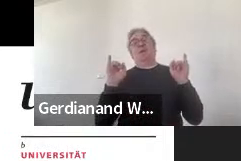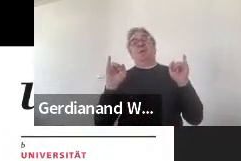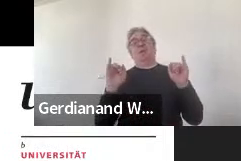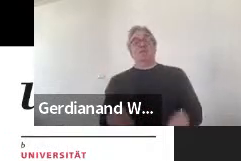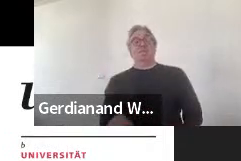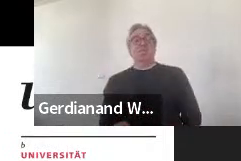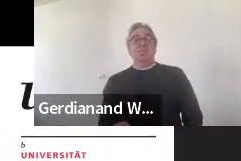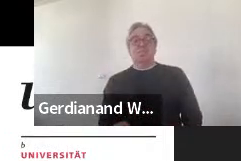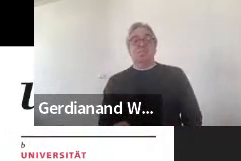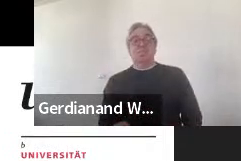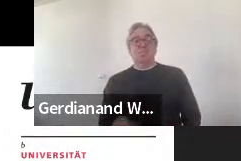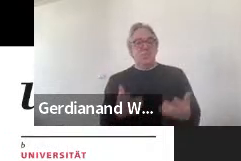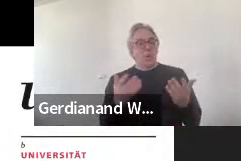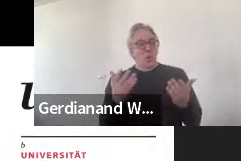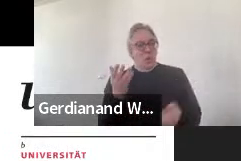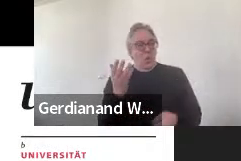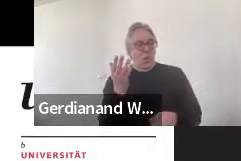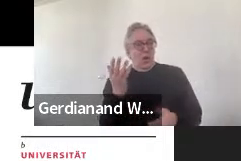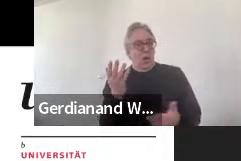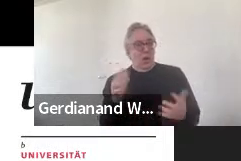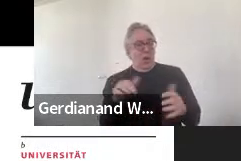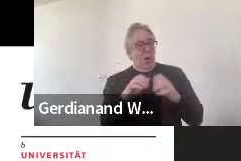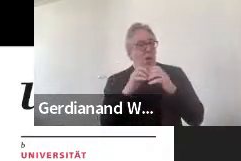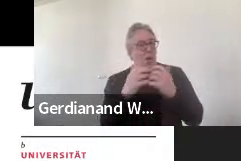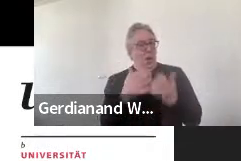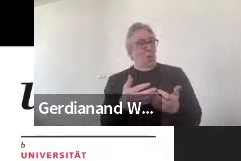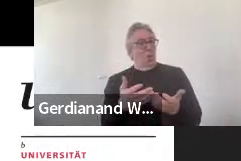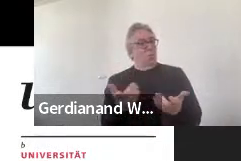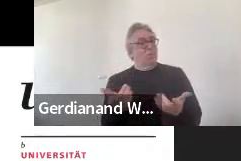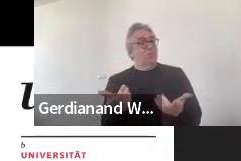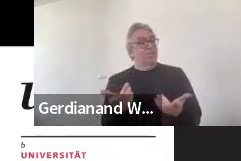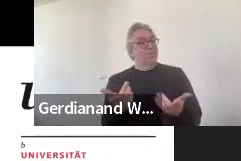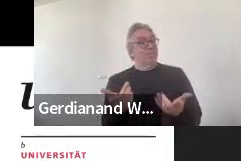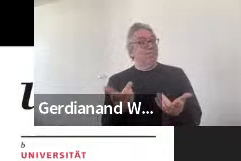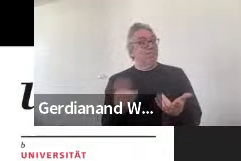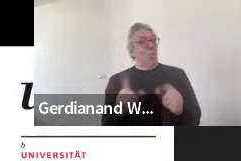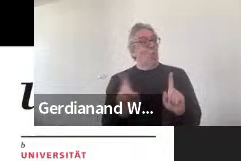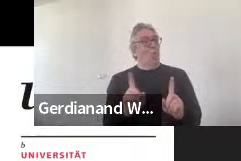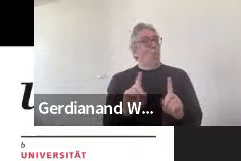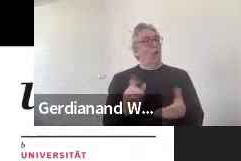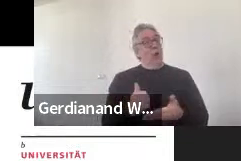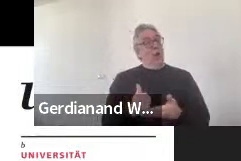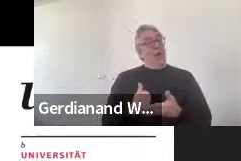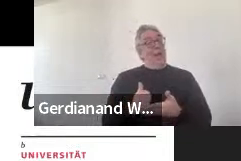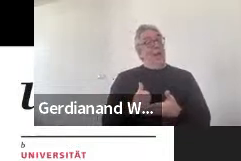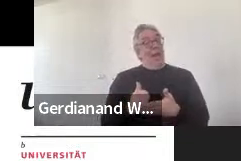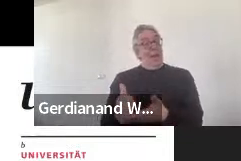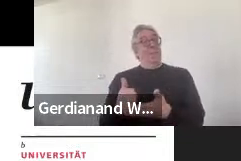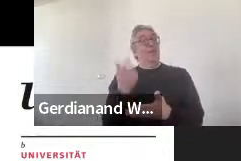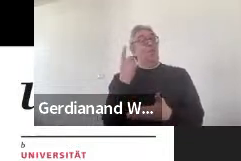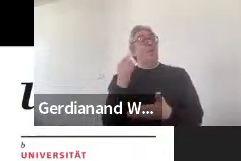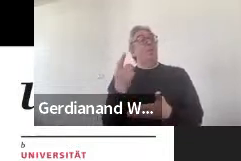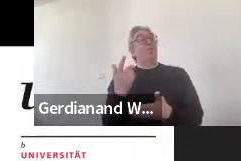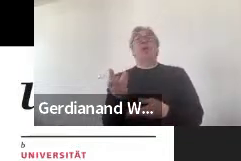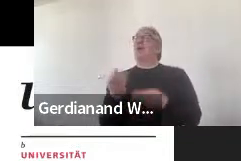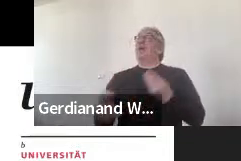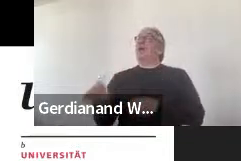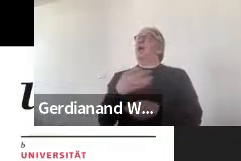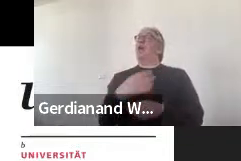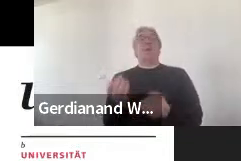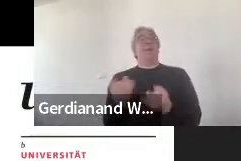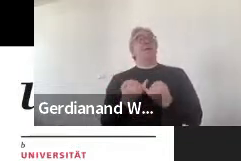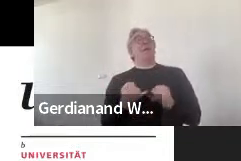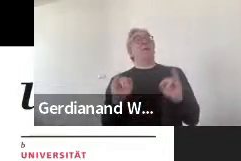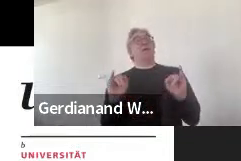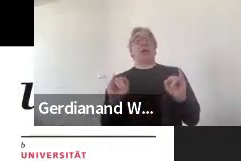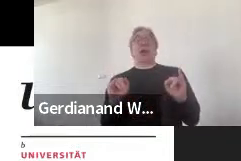Now the question is, what are enablers actually to the economical inclusion? We found that